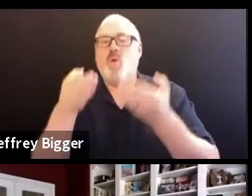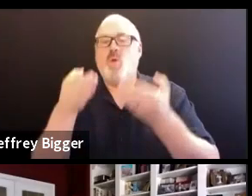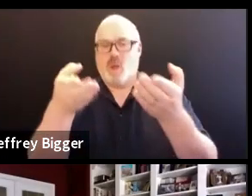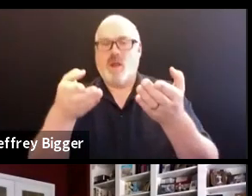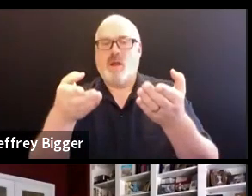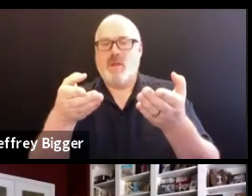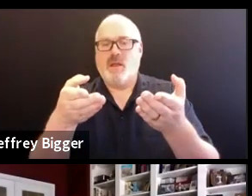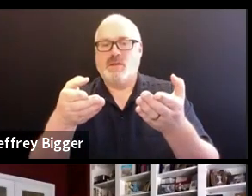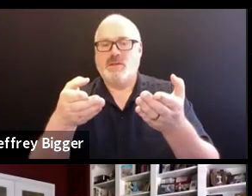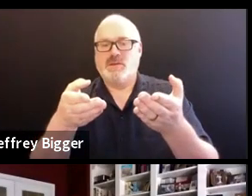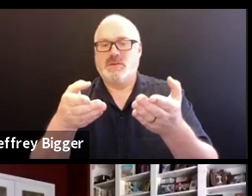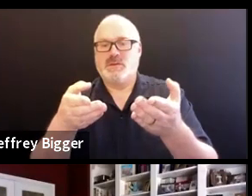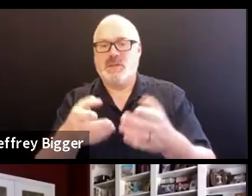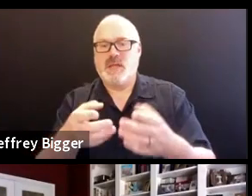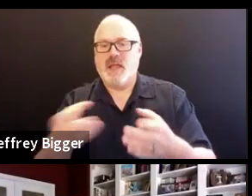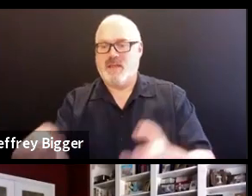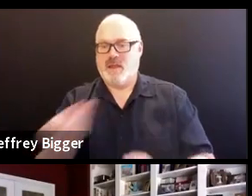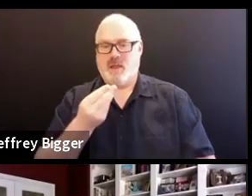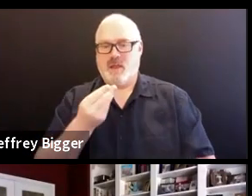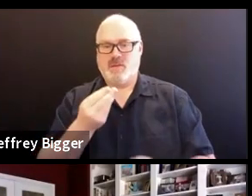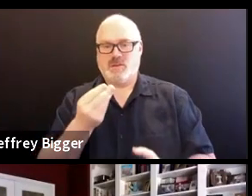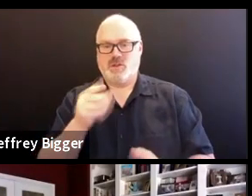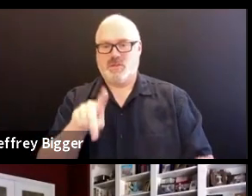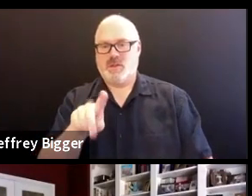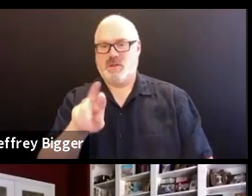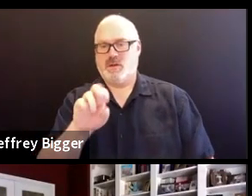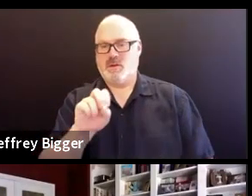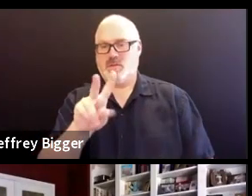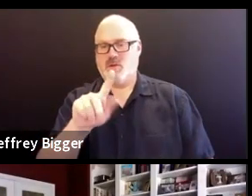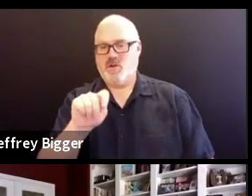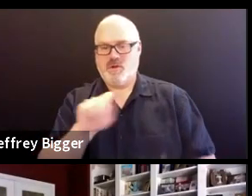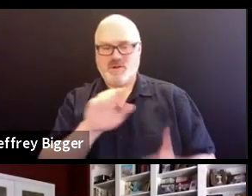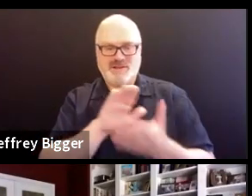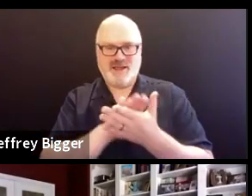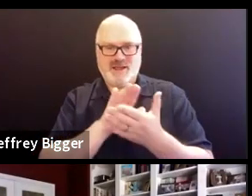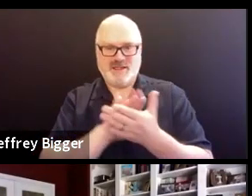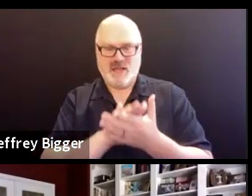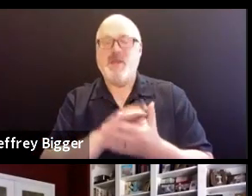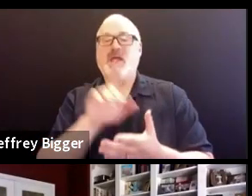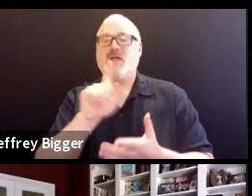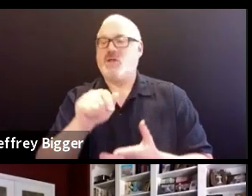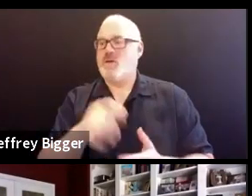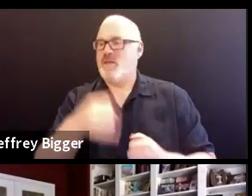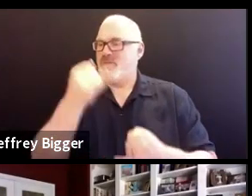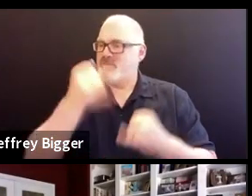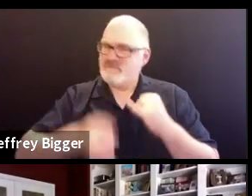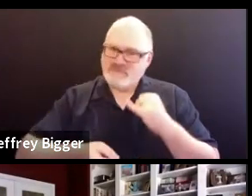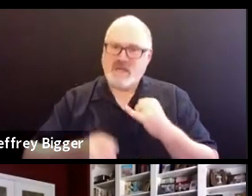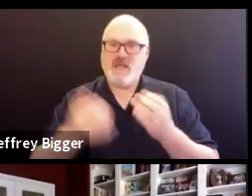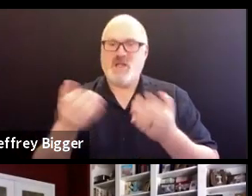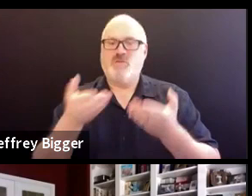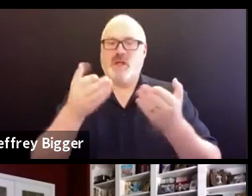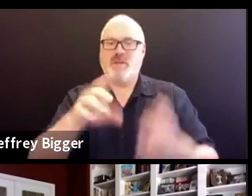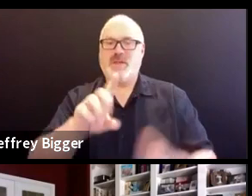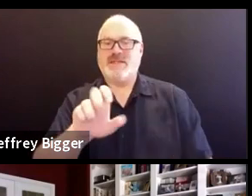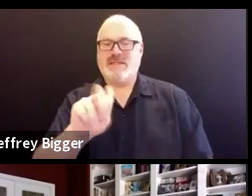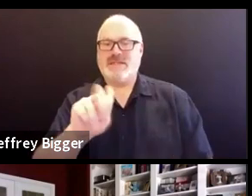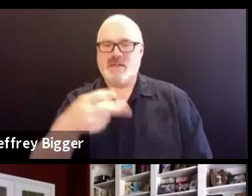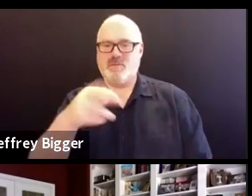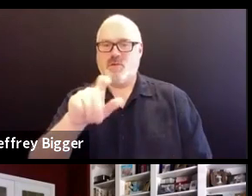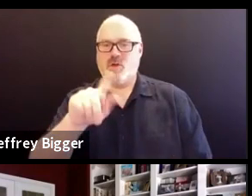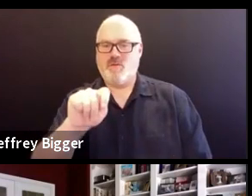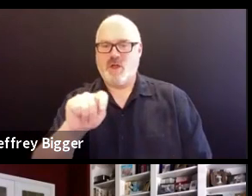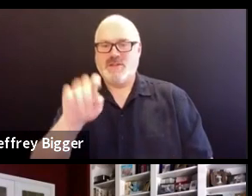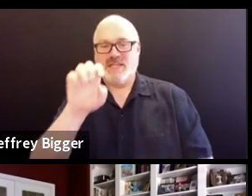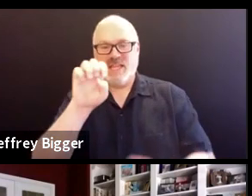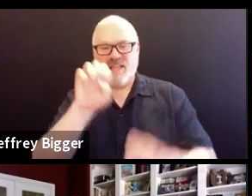recommendation, and it comes to the provost academic affairs to make the final recommendation. Both the dean and the provost are